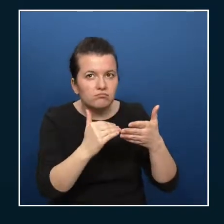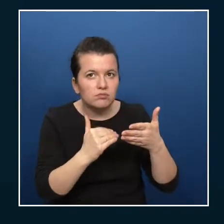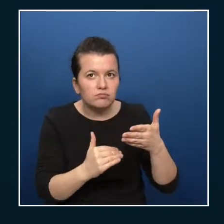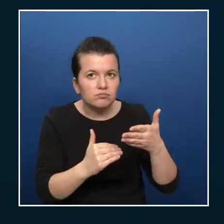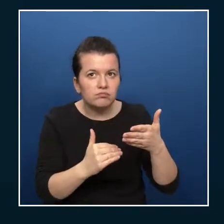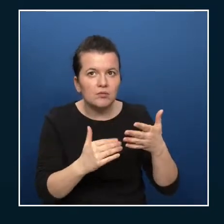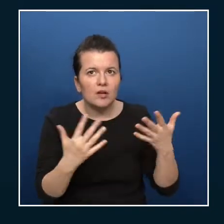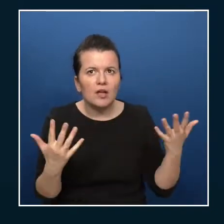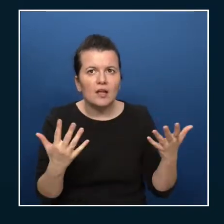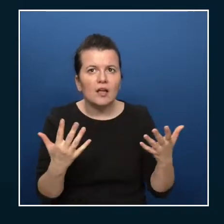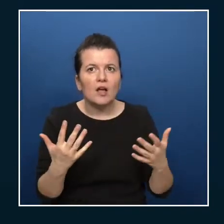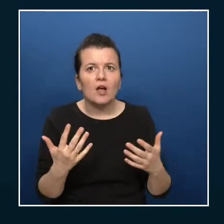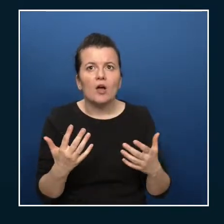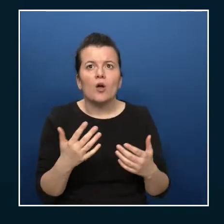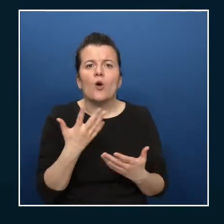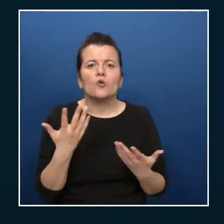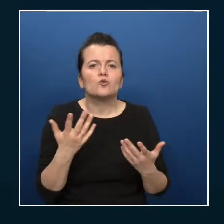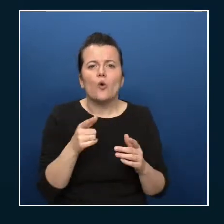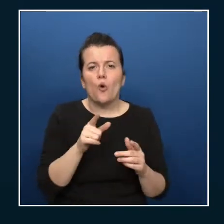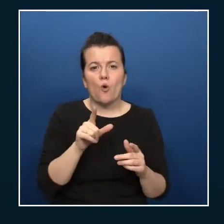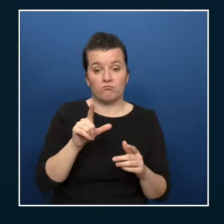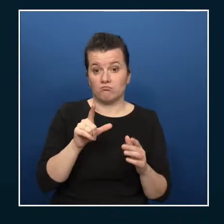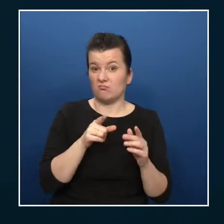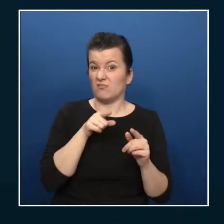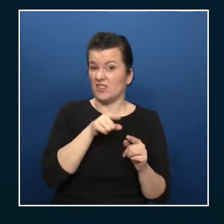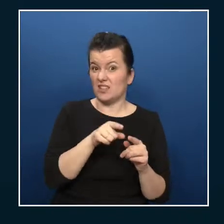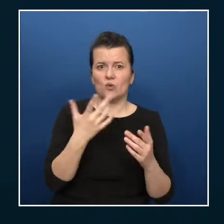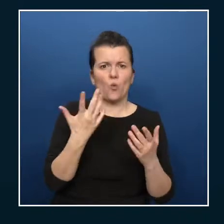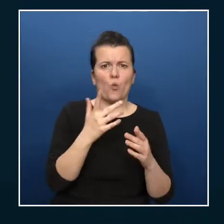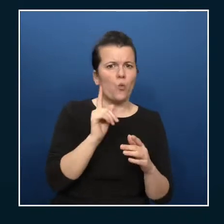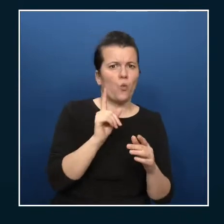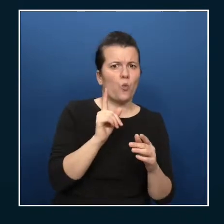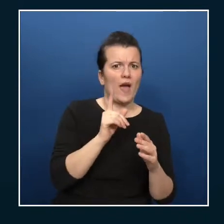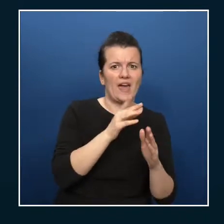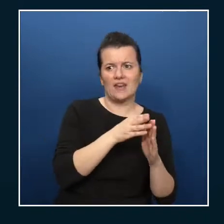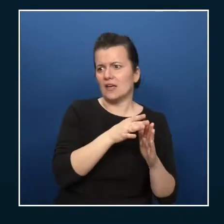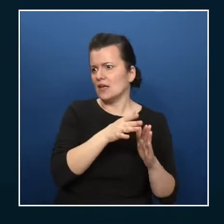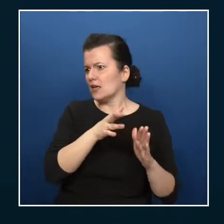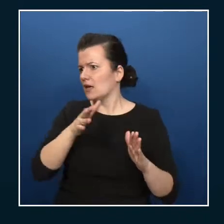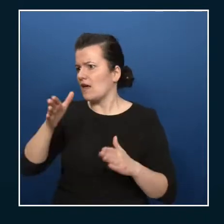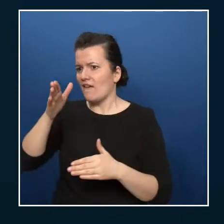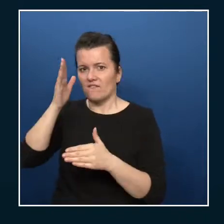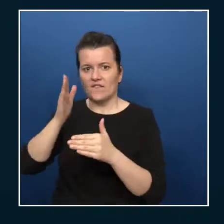zones end, and where does whatever lands on the landing zone start?